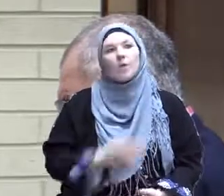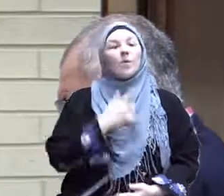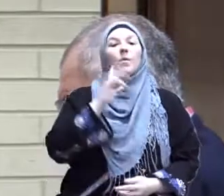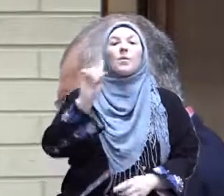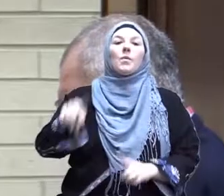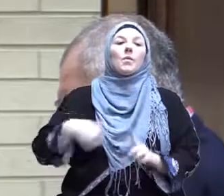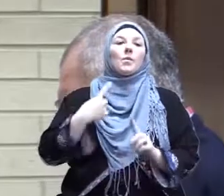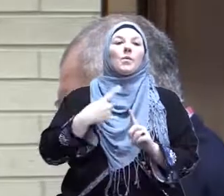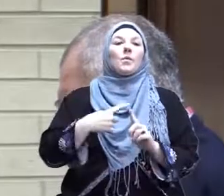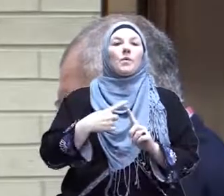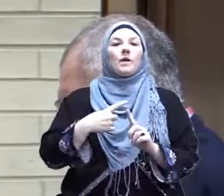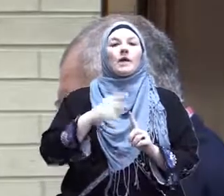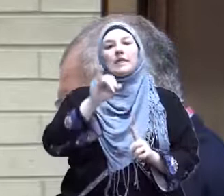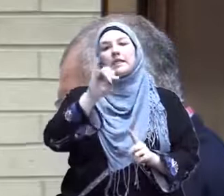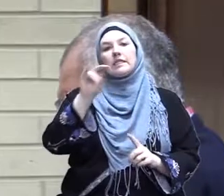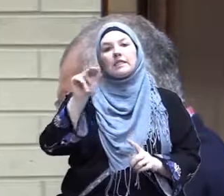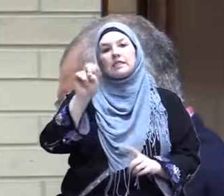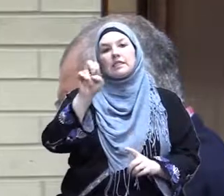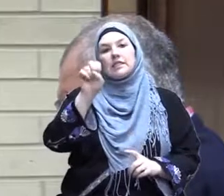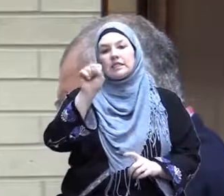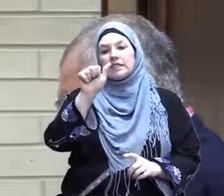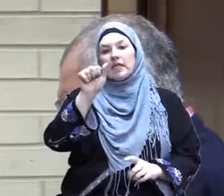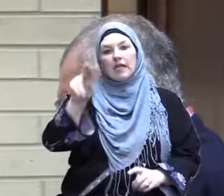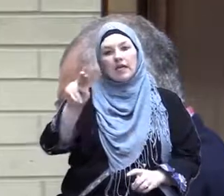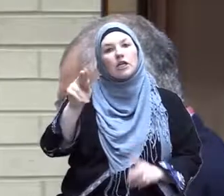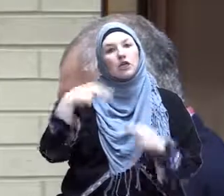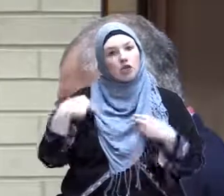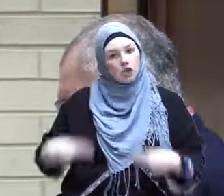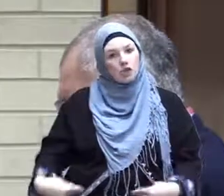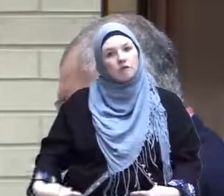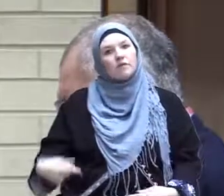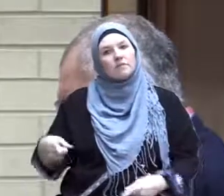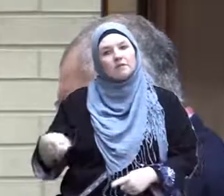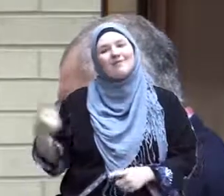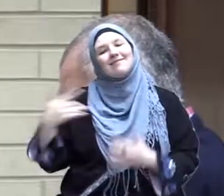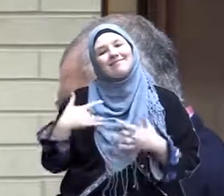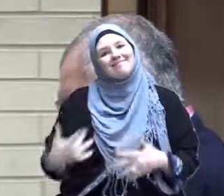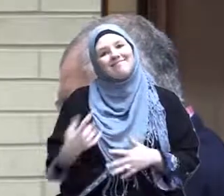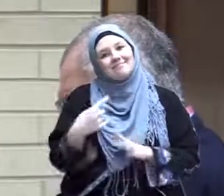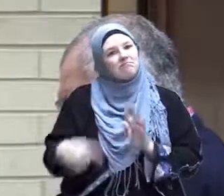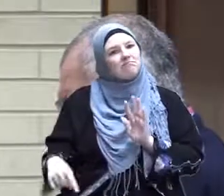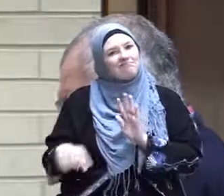Whenever the man is mentioned in the Quran, it is something negative.